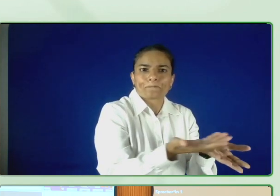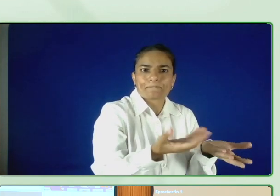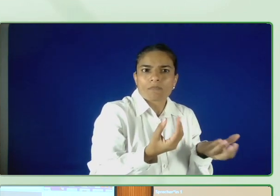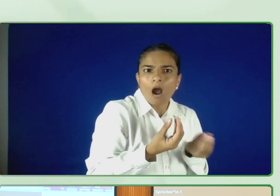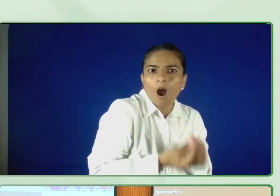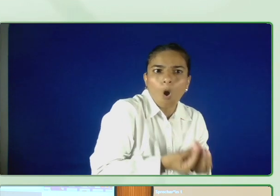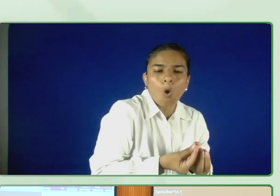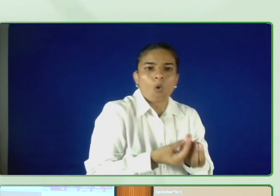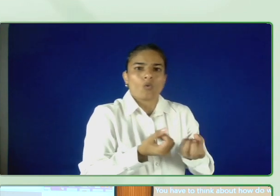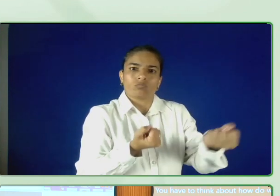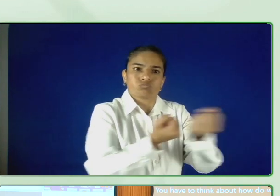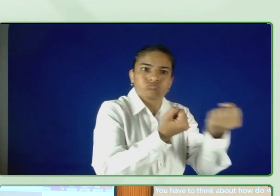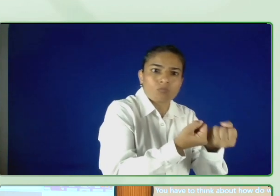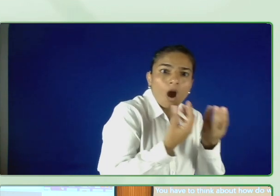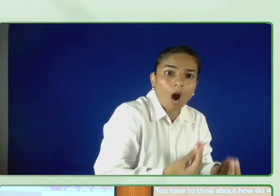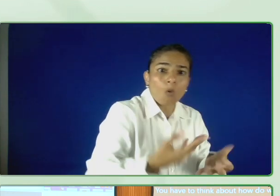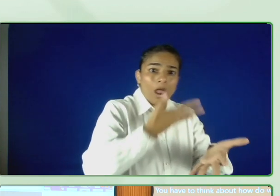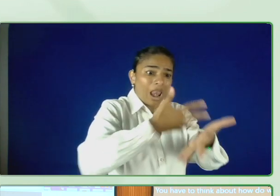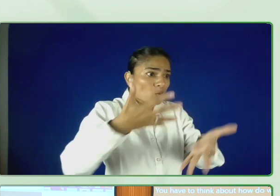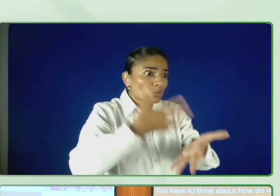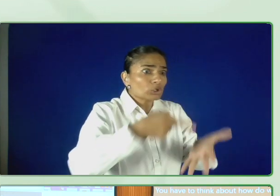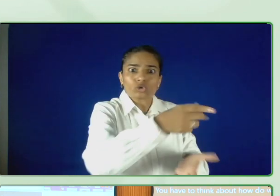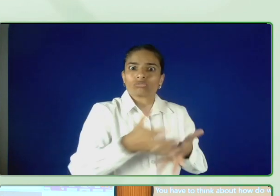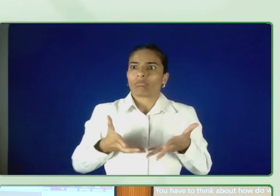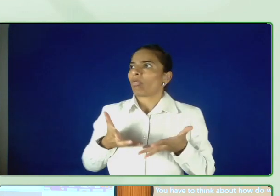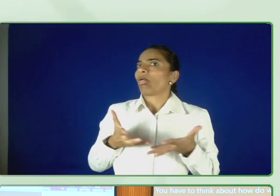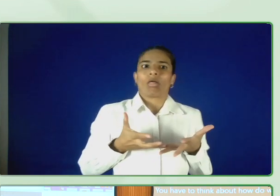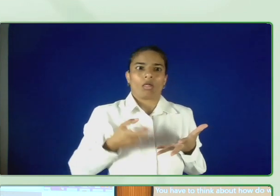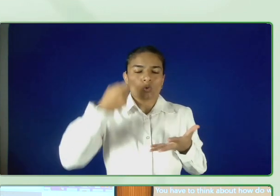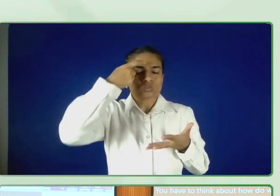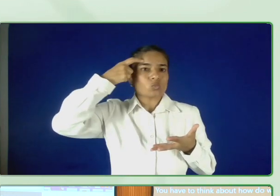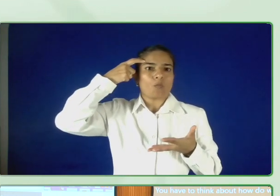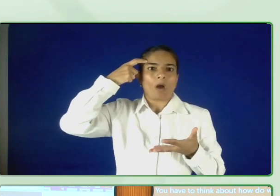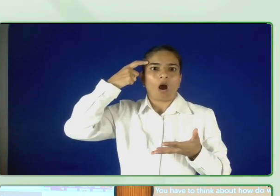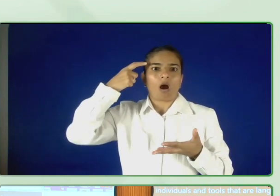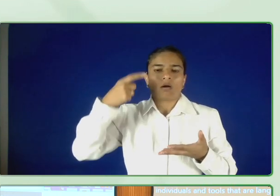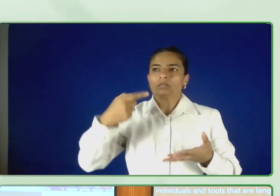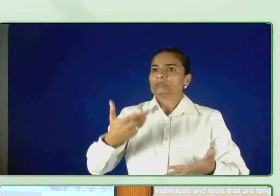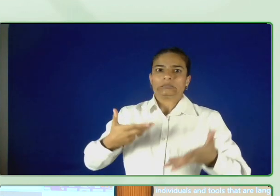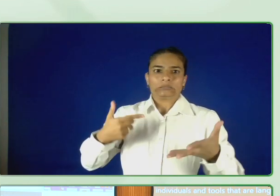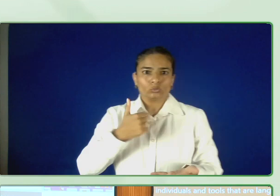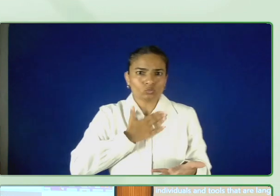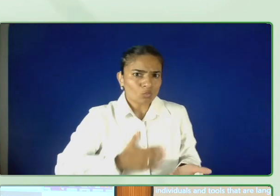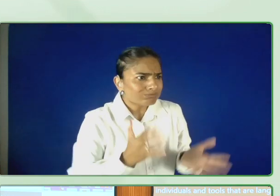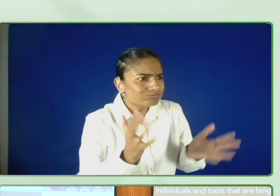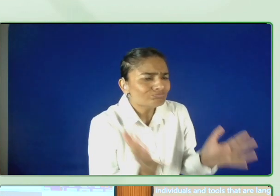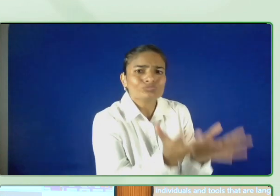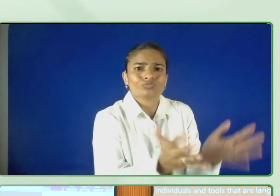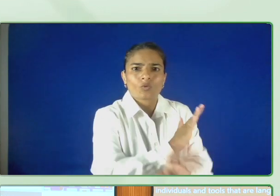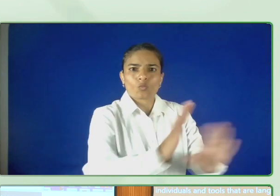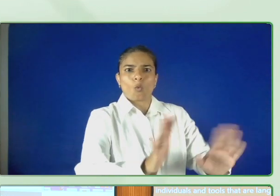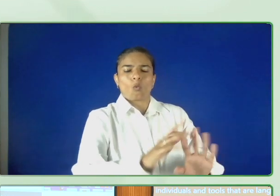who have had trauma happen to them, and we want to make sure that we don't continue